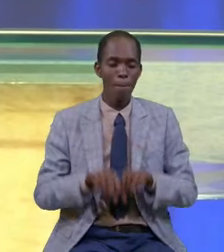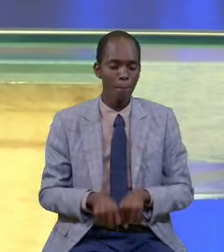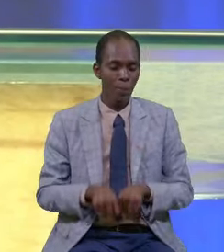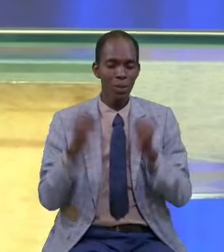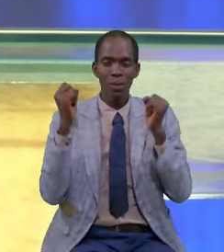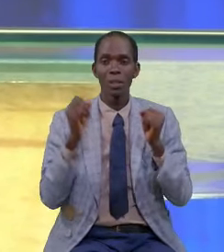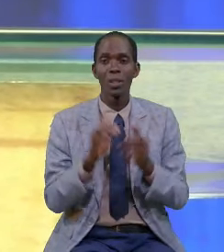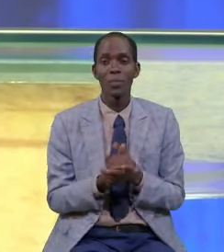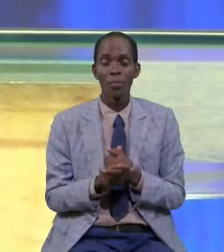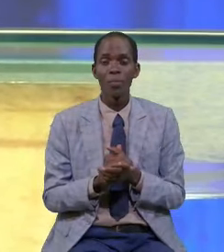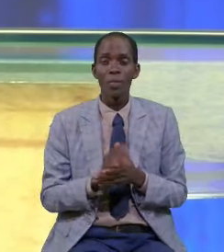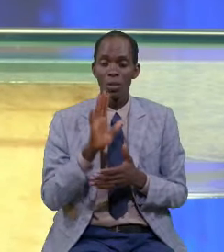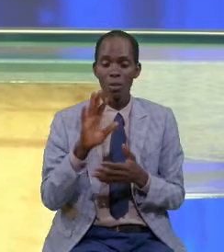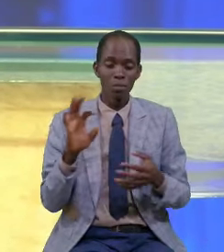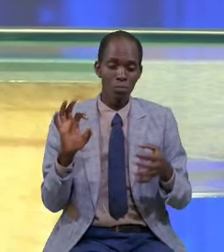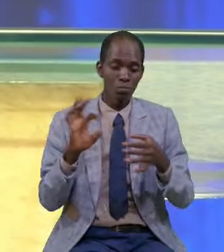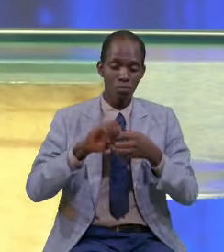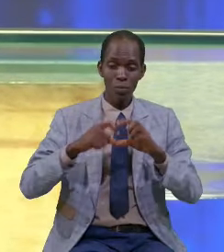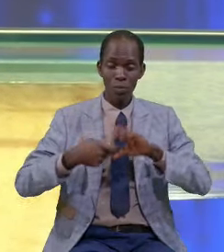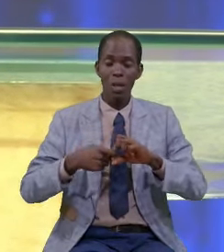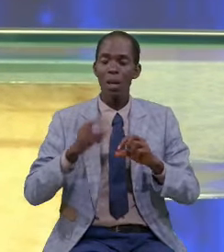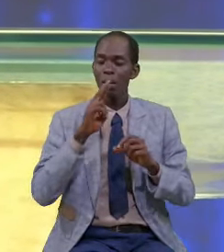The fetters are broken.